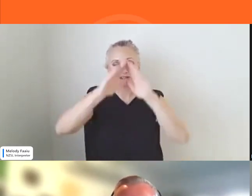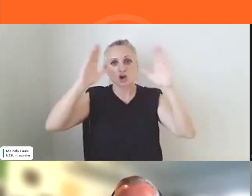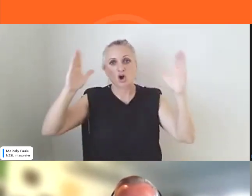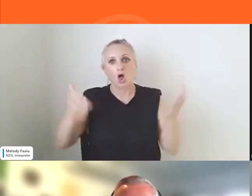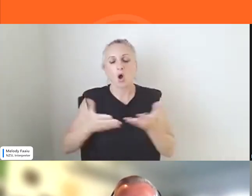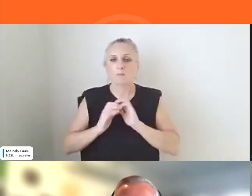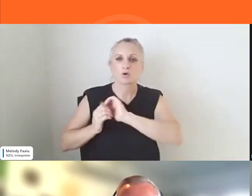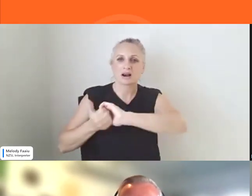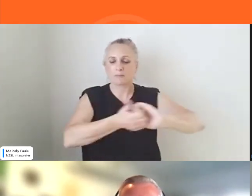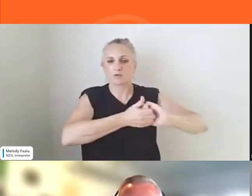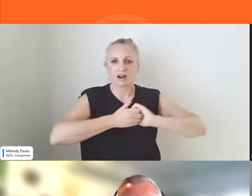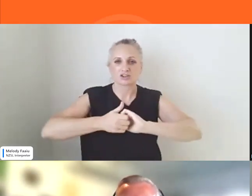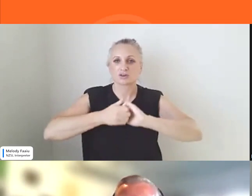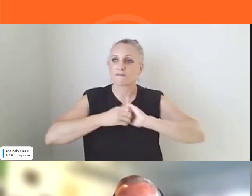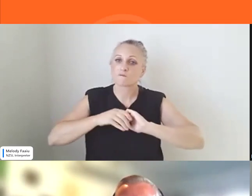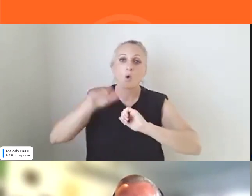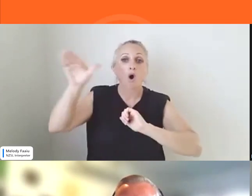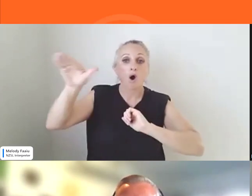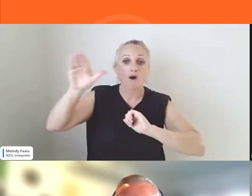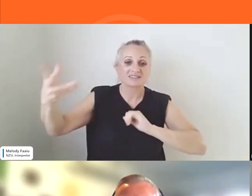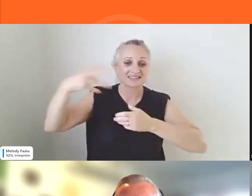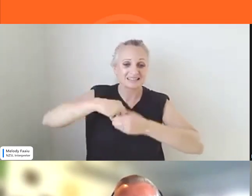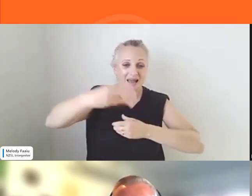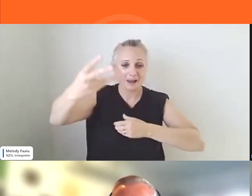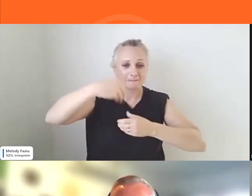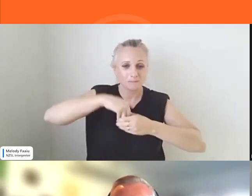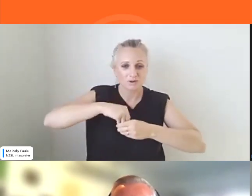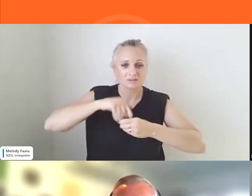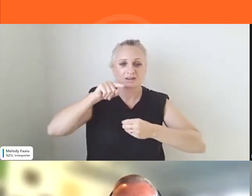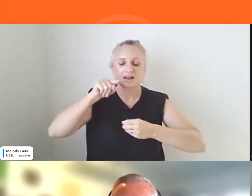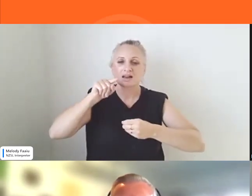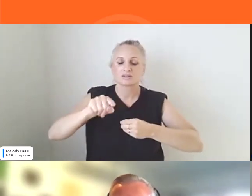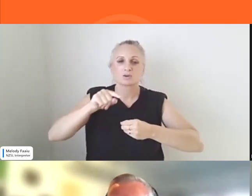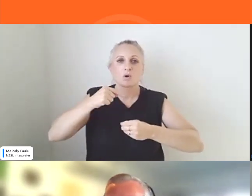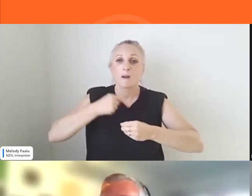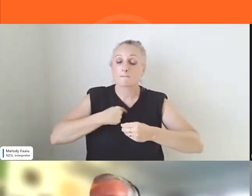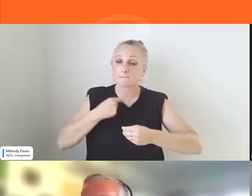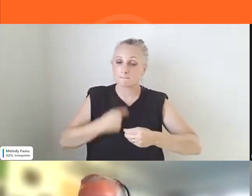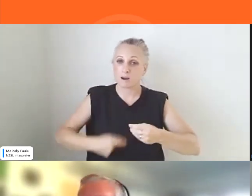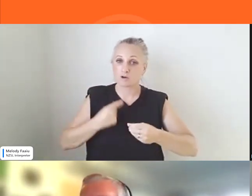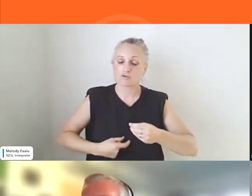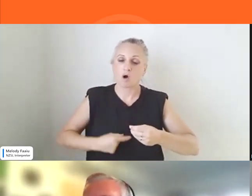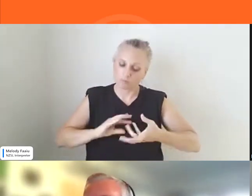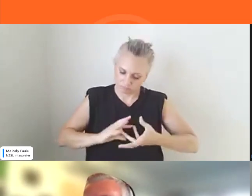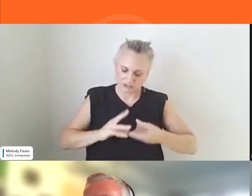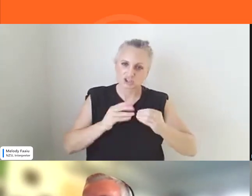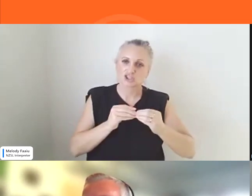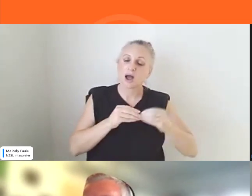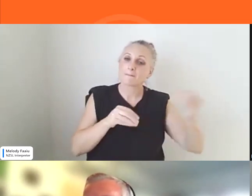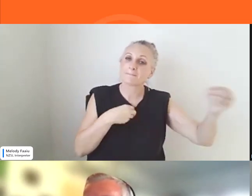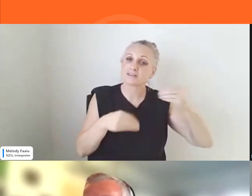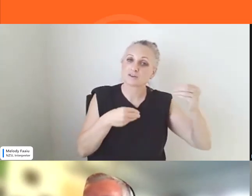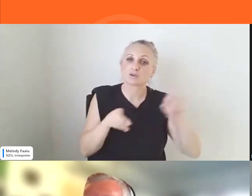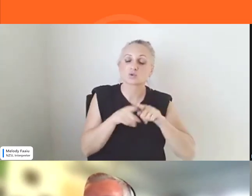world. My work at W3C involves helping to design W3C materials, including educational resources, which aim to